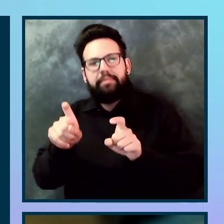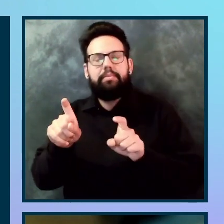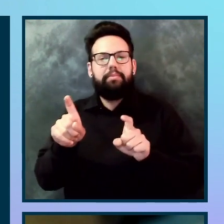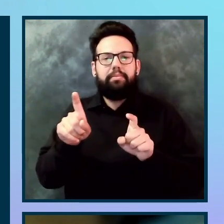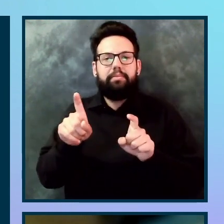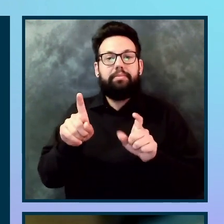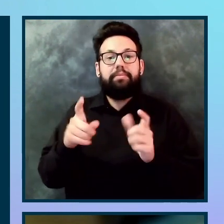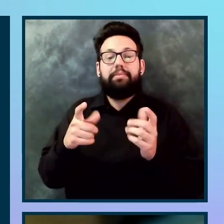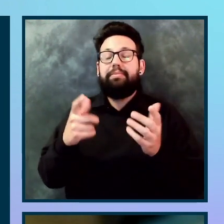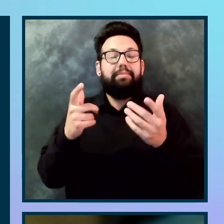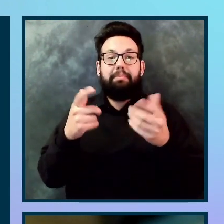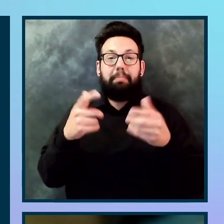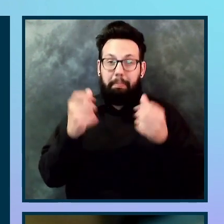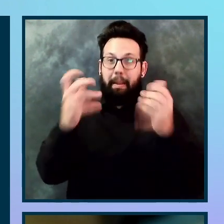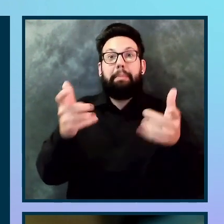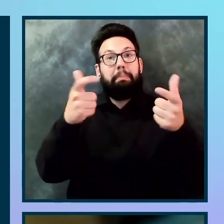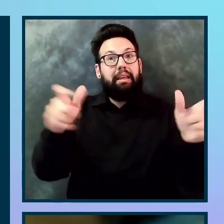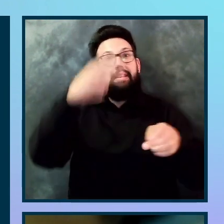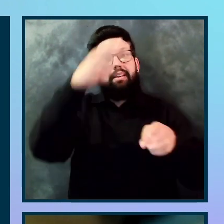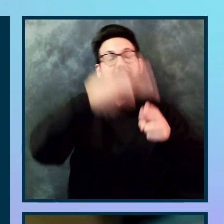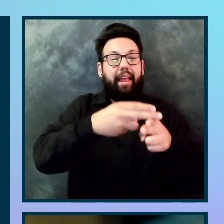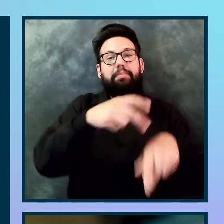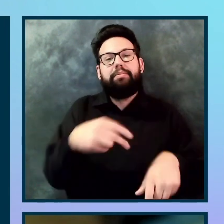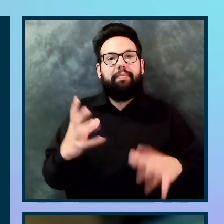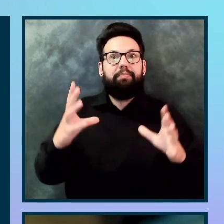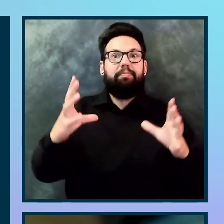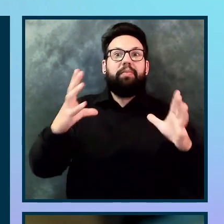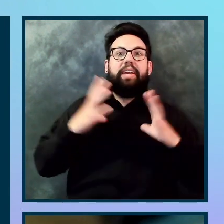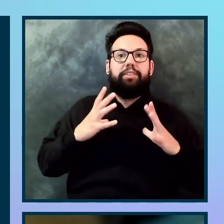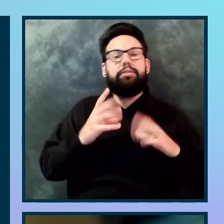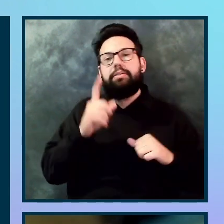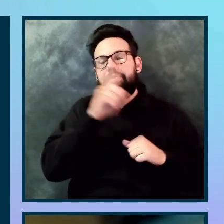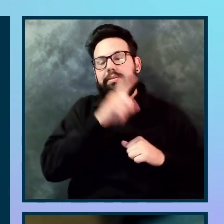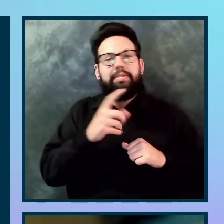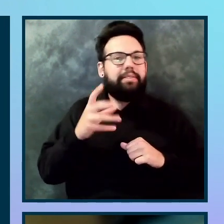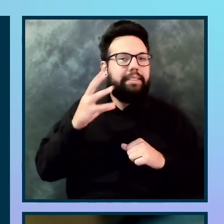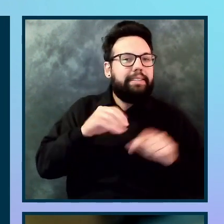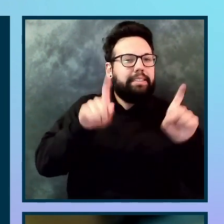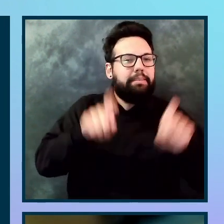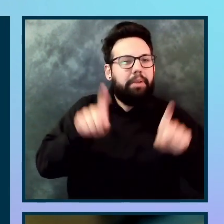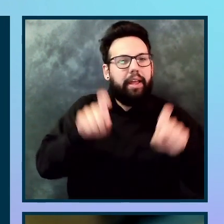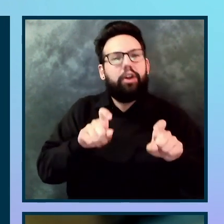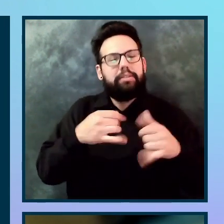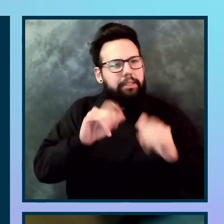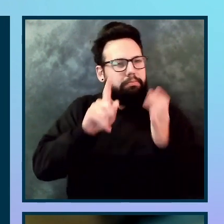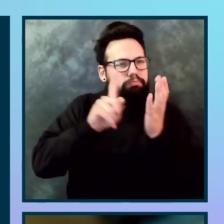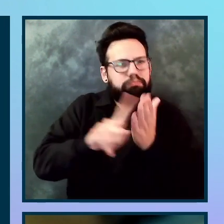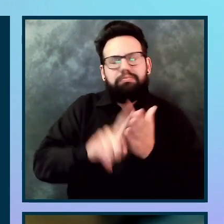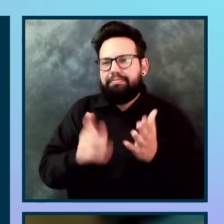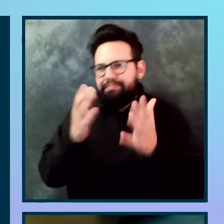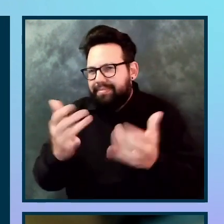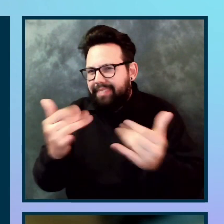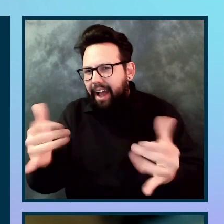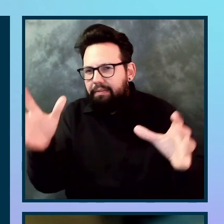Vacation Simulator or Beat Saber have been doing accessibility updates. So right now is the perfect time to get involved and ask the